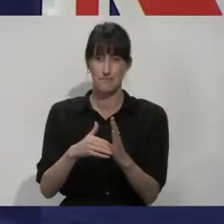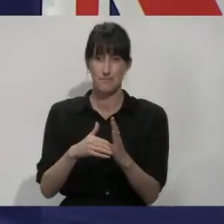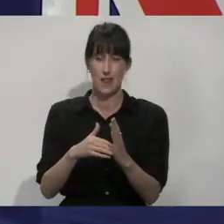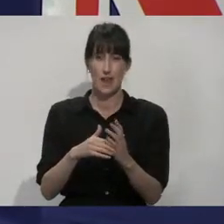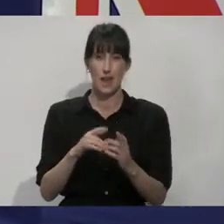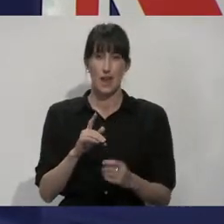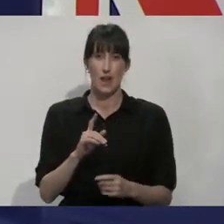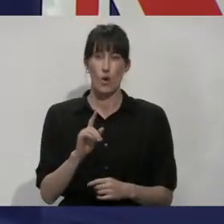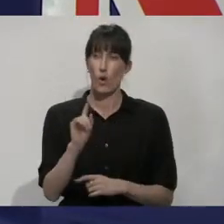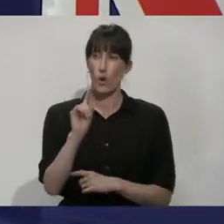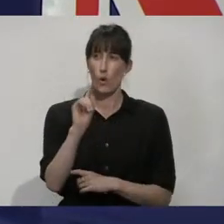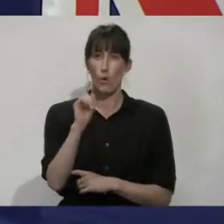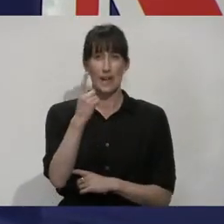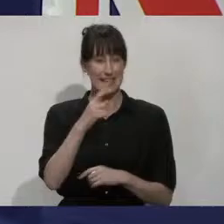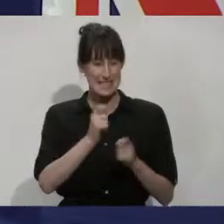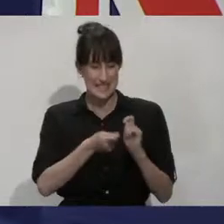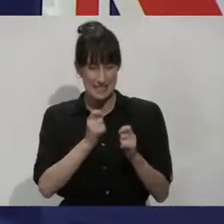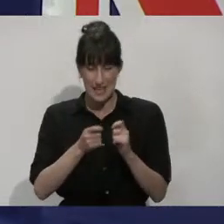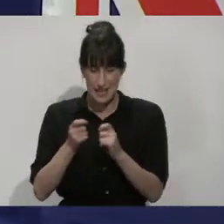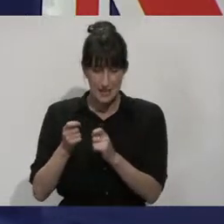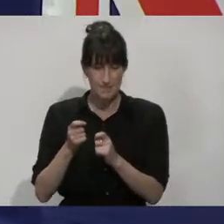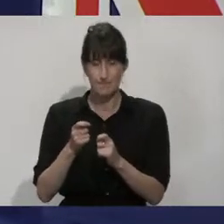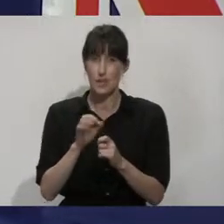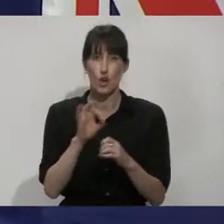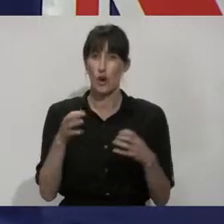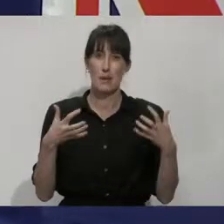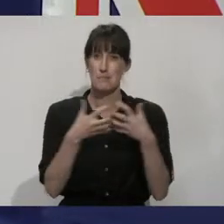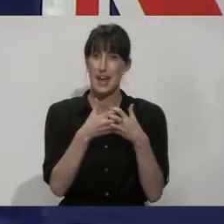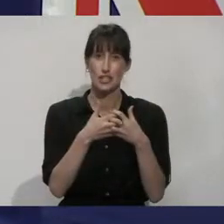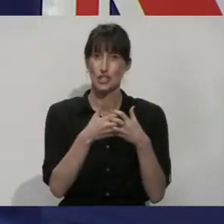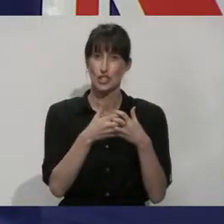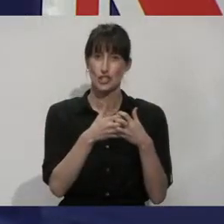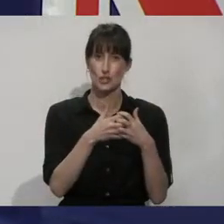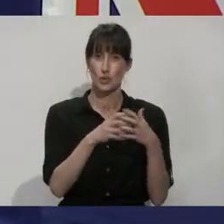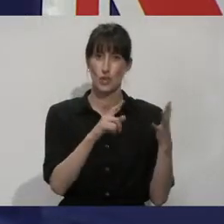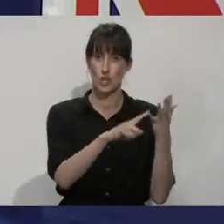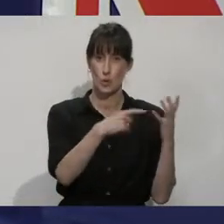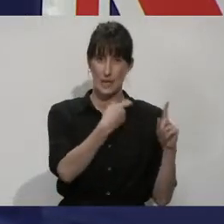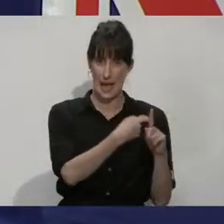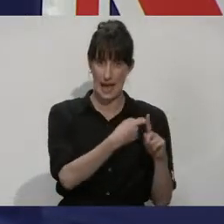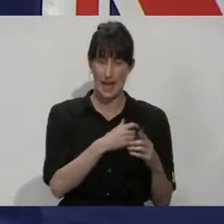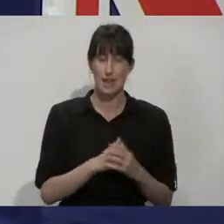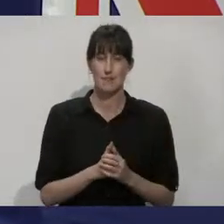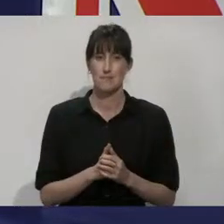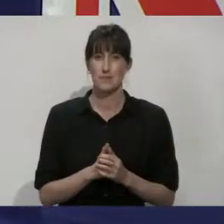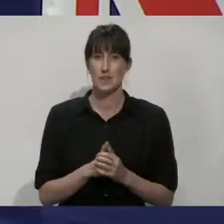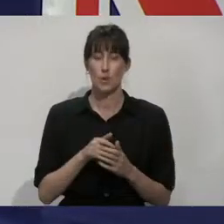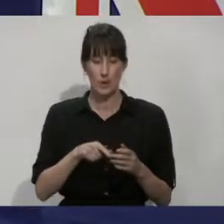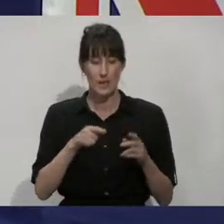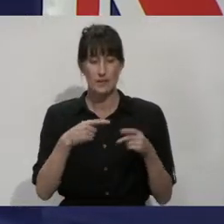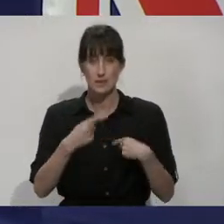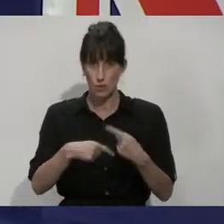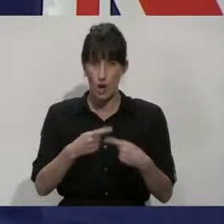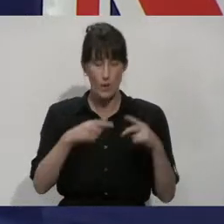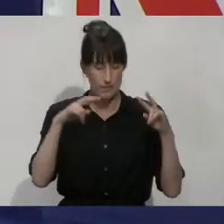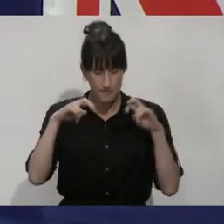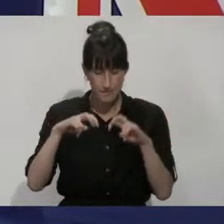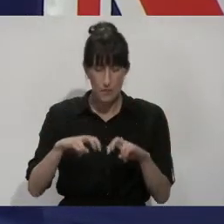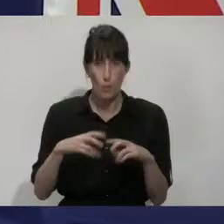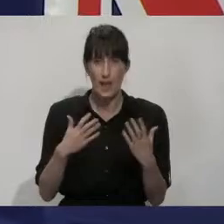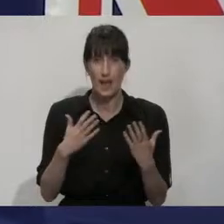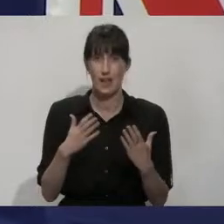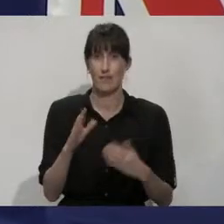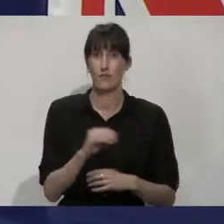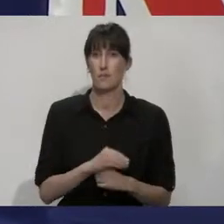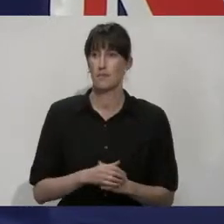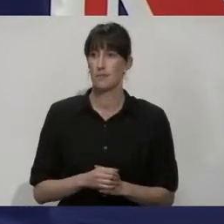Auckland. Our testing will find that, and we certainly seem to be identifying the boundary of the current outbreak within Auckland. Well, look, we'll start at the front here and we'll work our way back